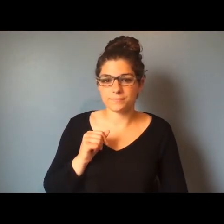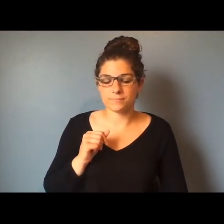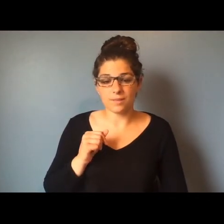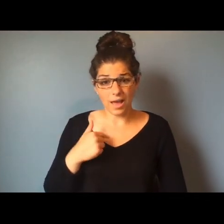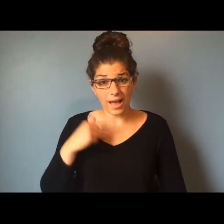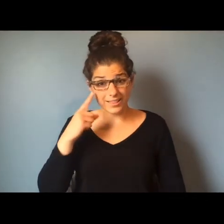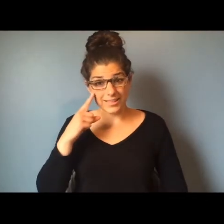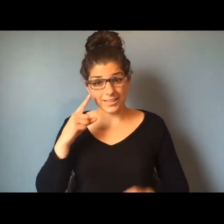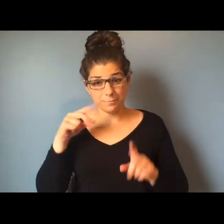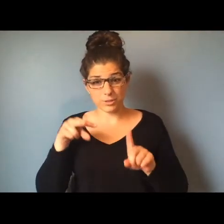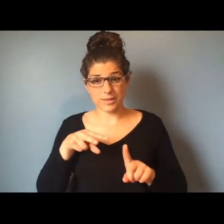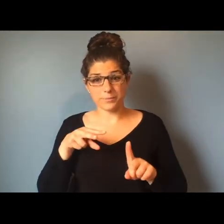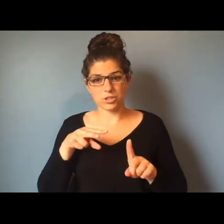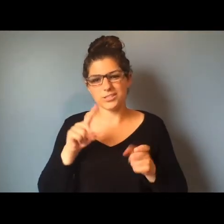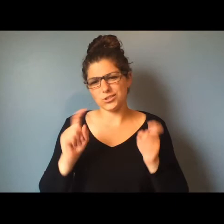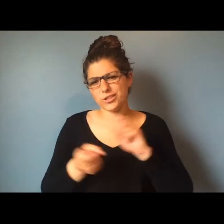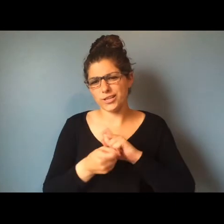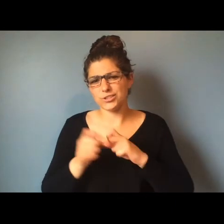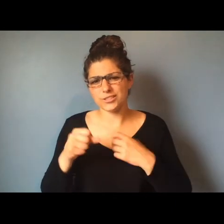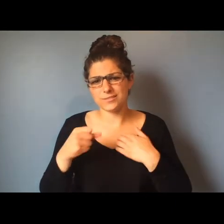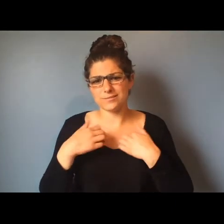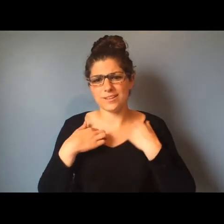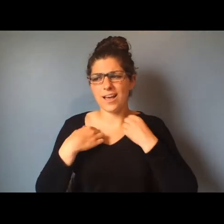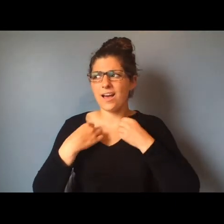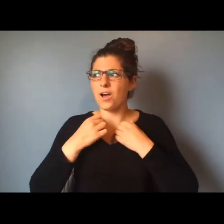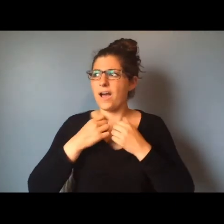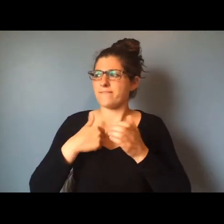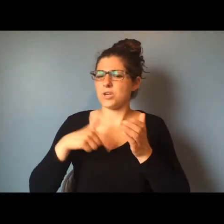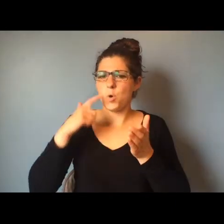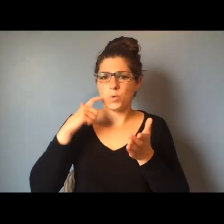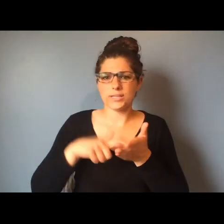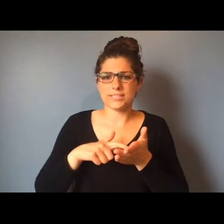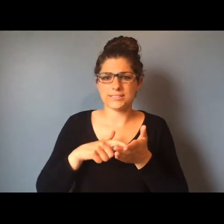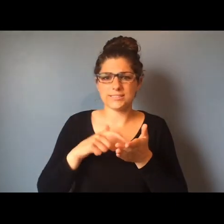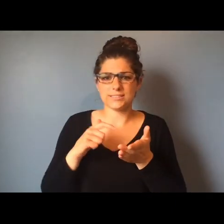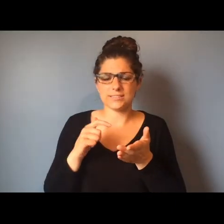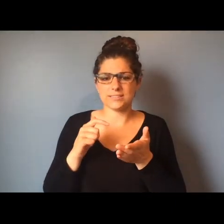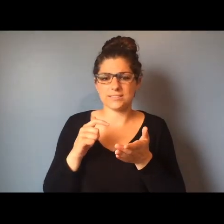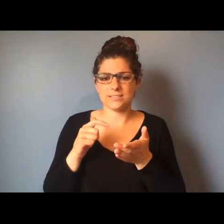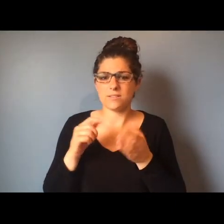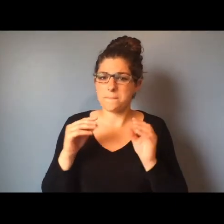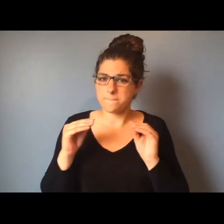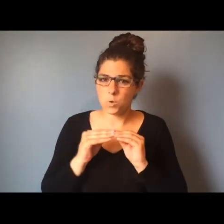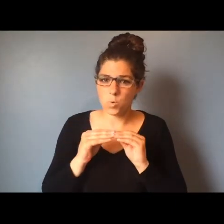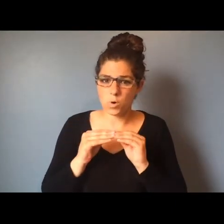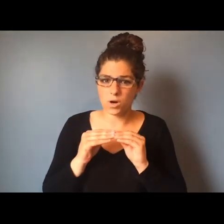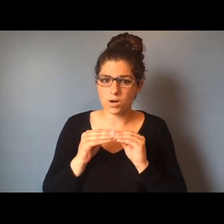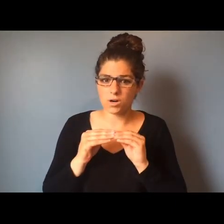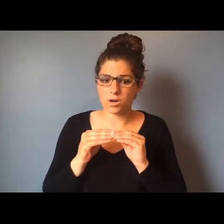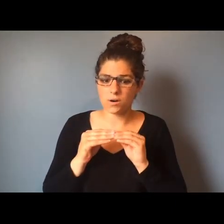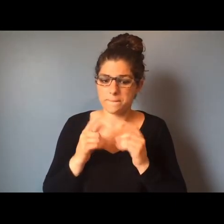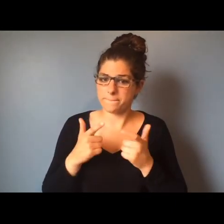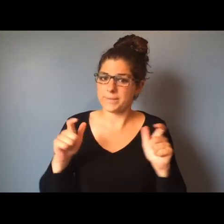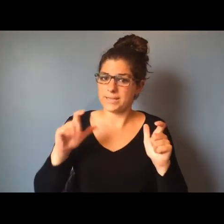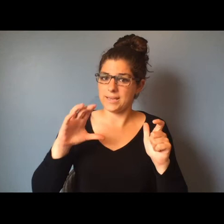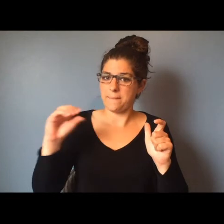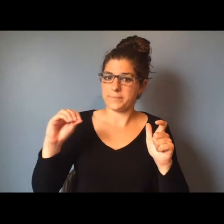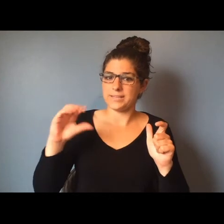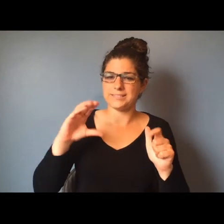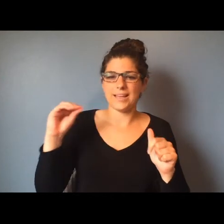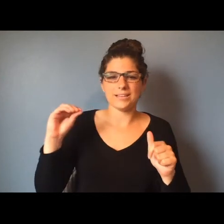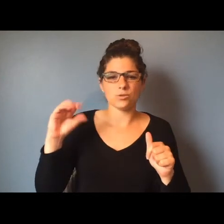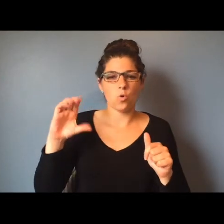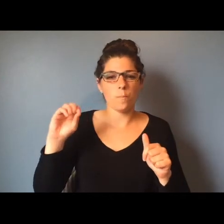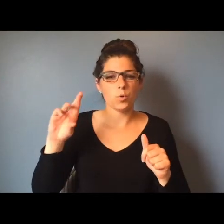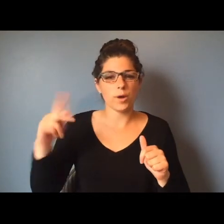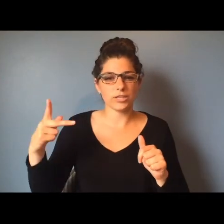I think the perception is changing. What I've noticed is the more that big companies and